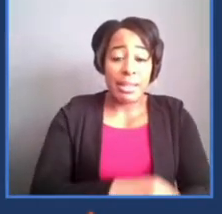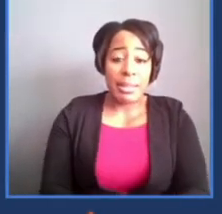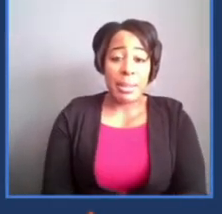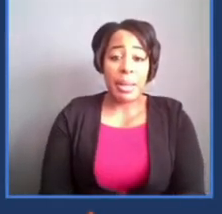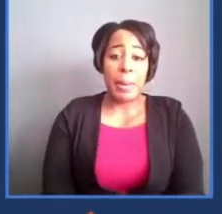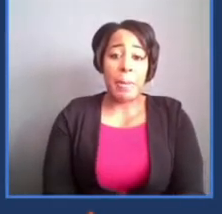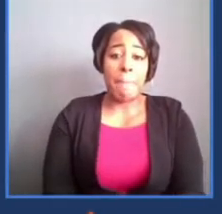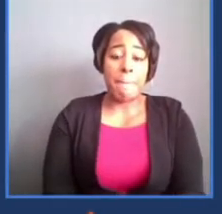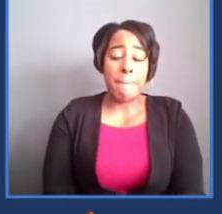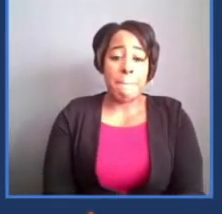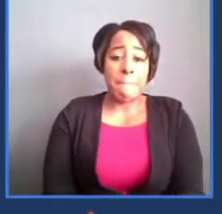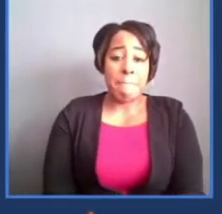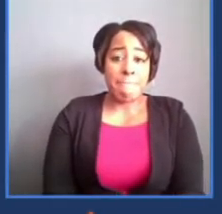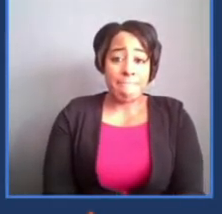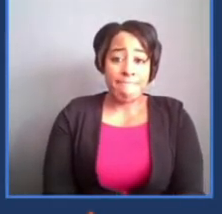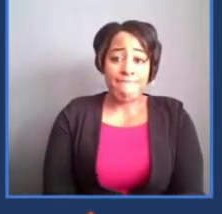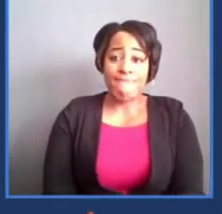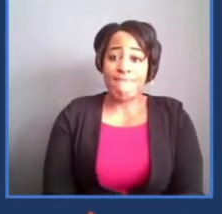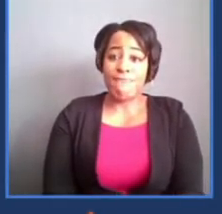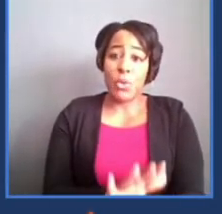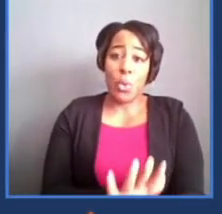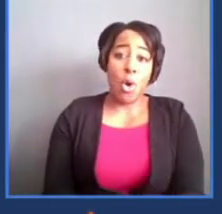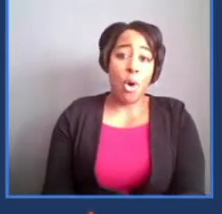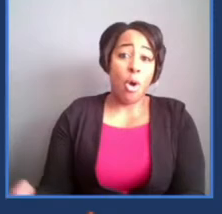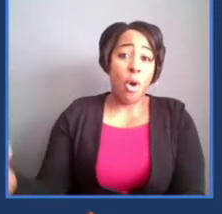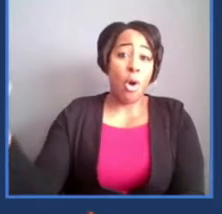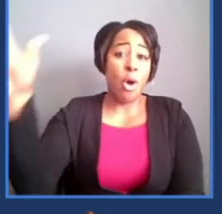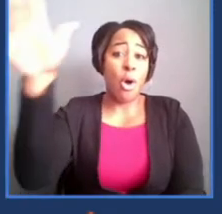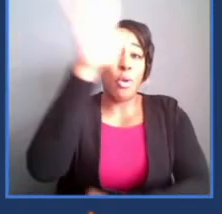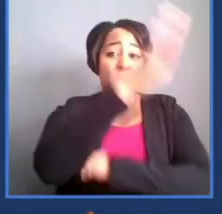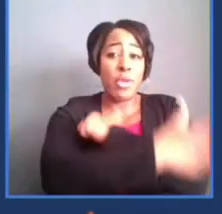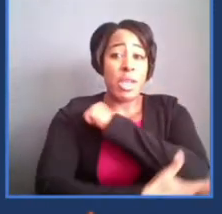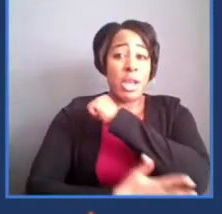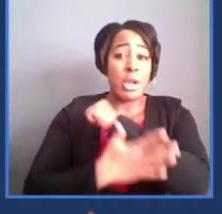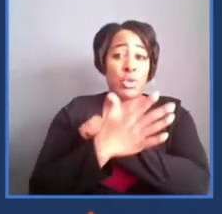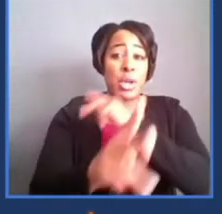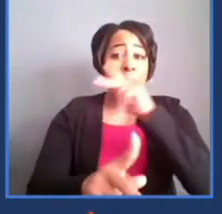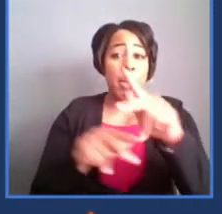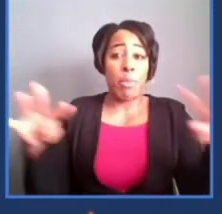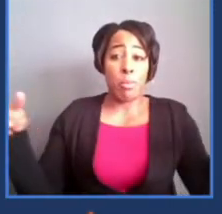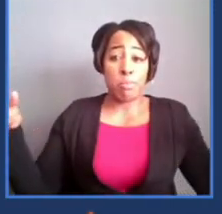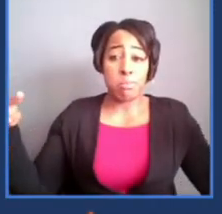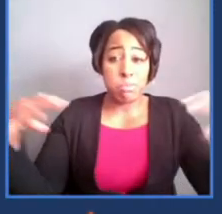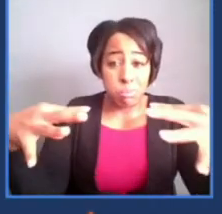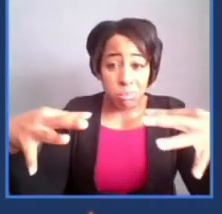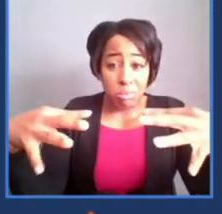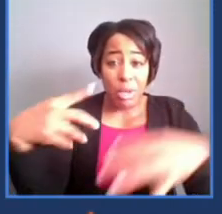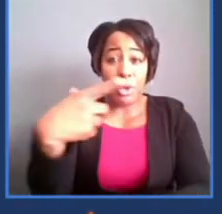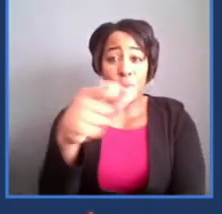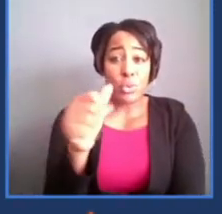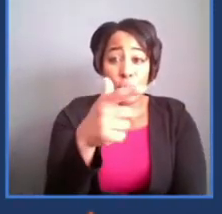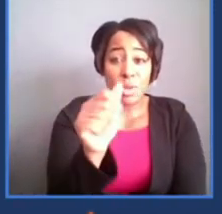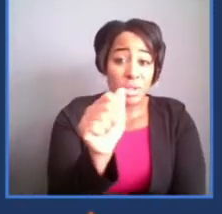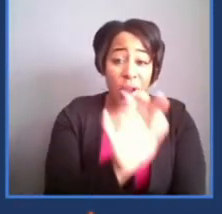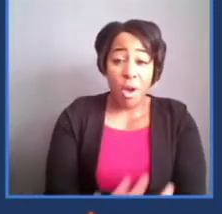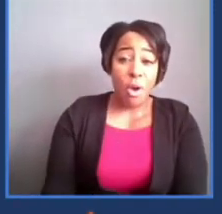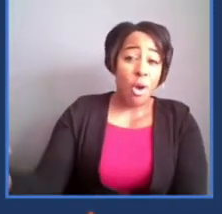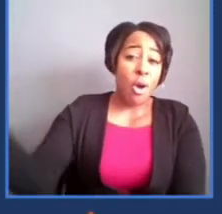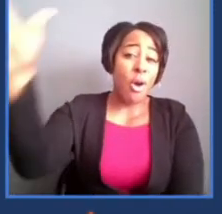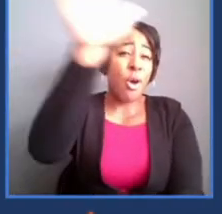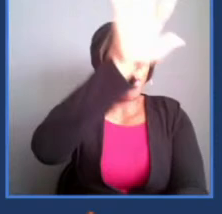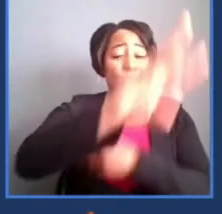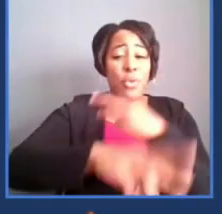The eyes of the nation are on Georgia right now. The eyes of the world are on Georgia right